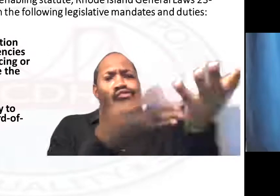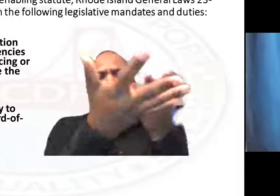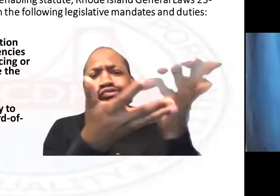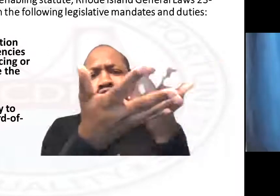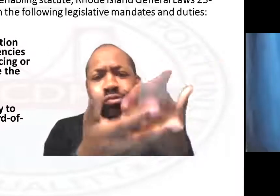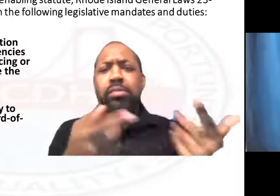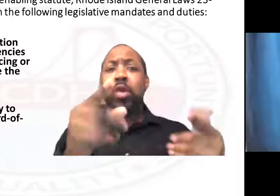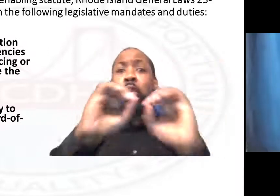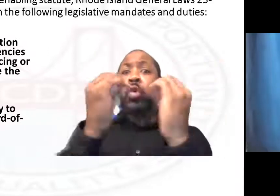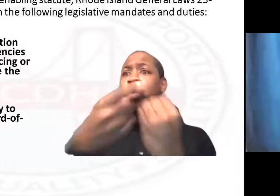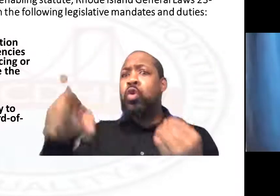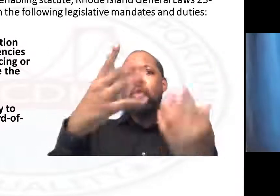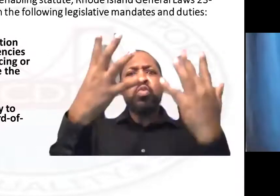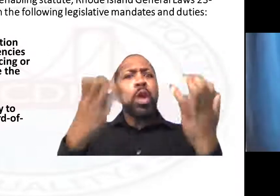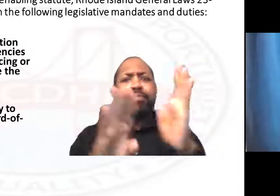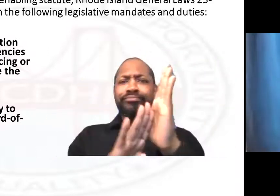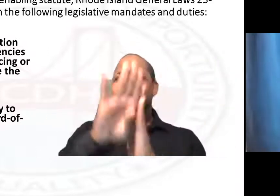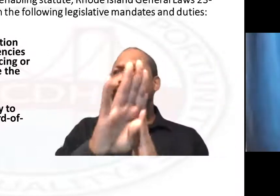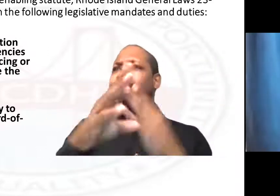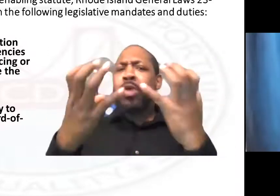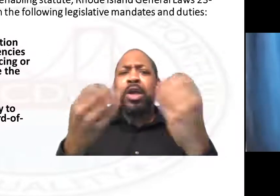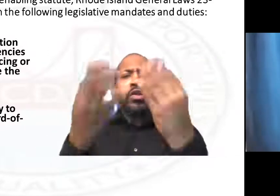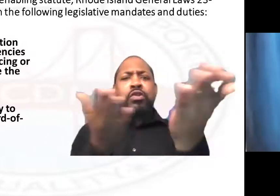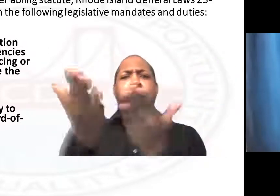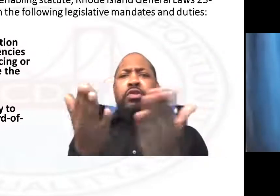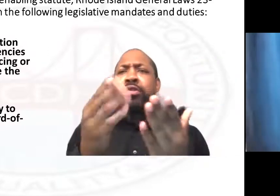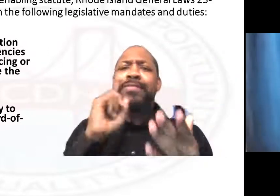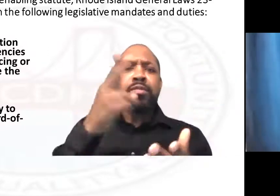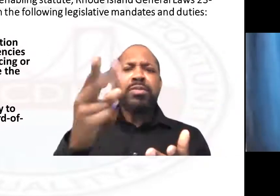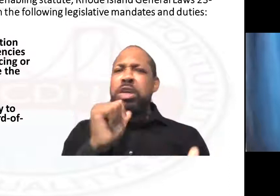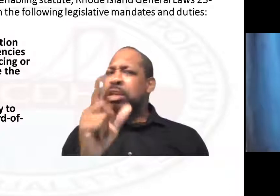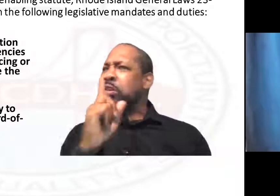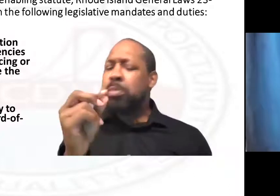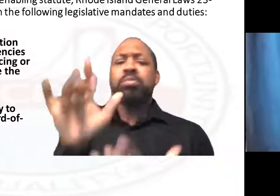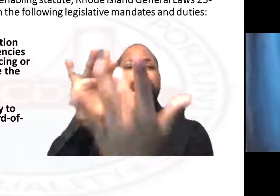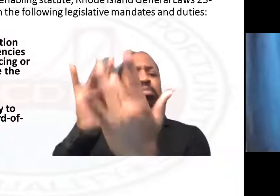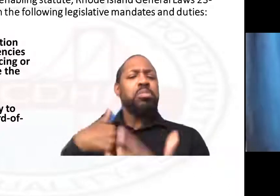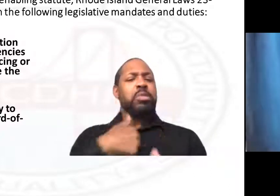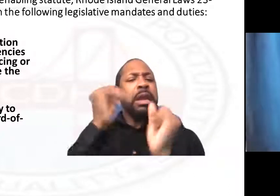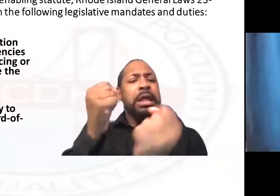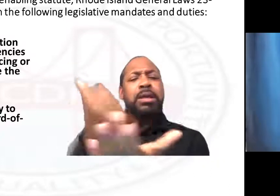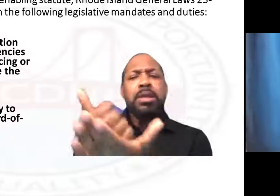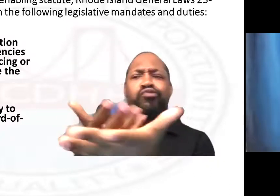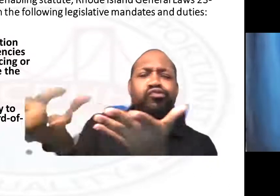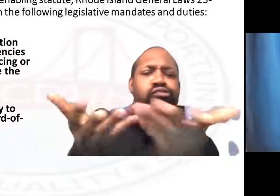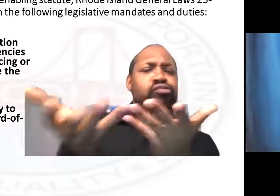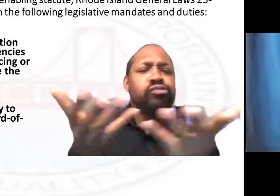that is unsure how to serve the deaf and hard of hearing community. We want to see services improved. If people are unsure of how to